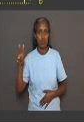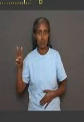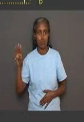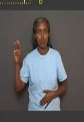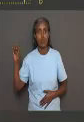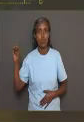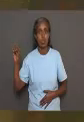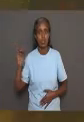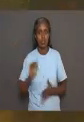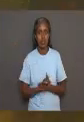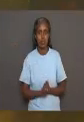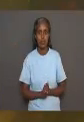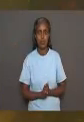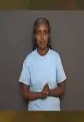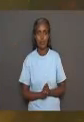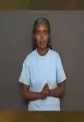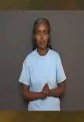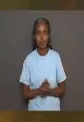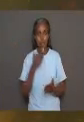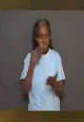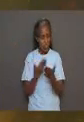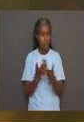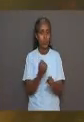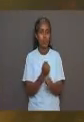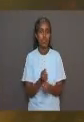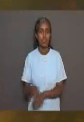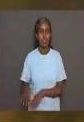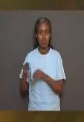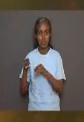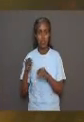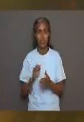47.2 meters. Good work, students.